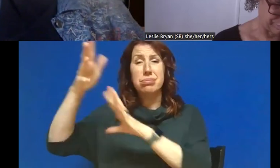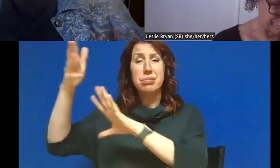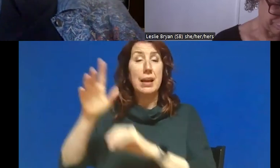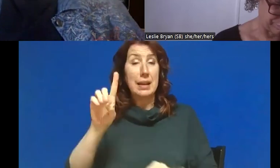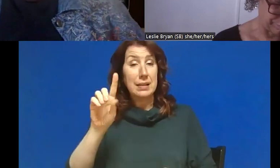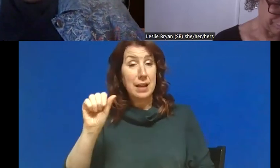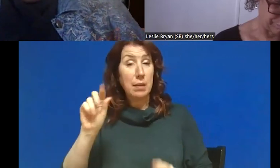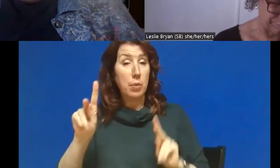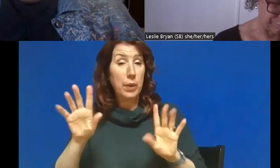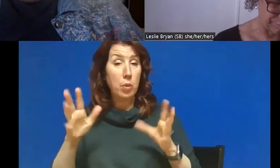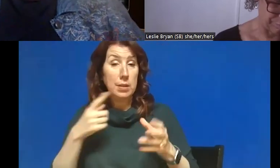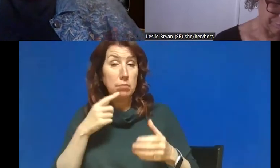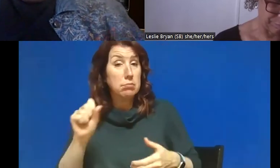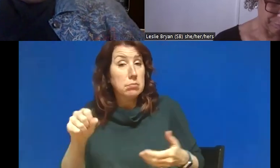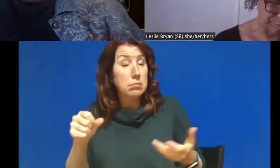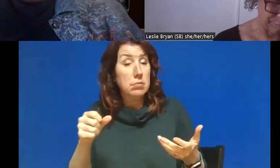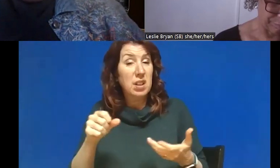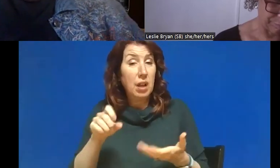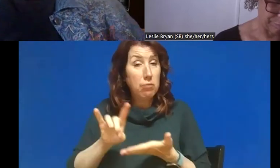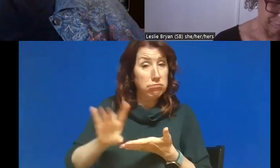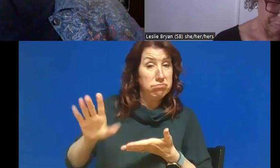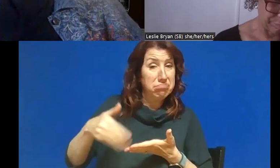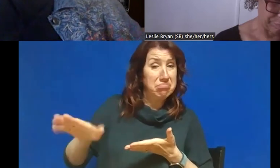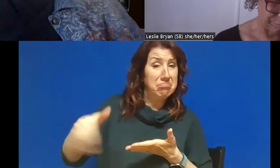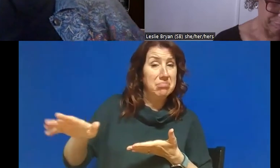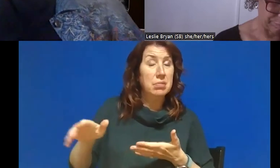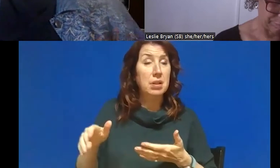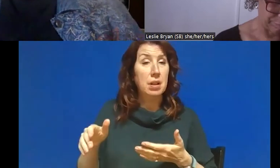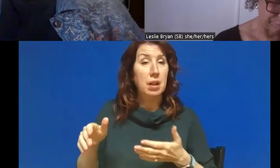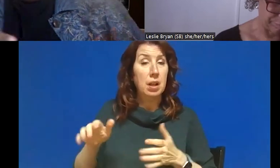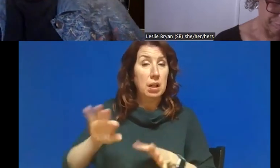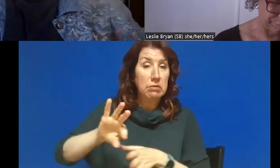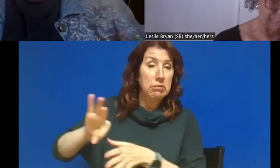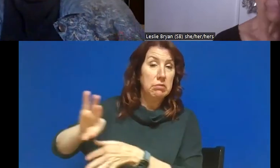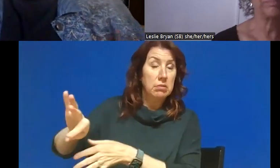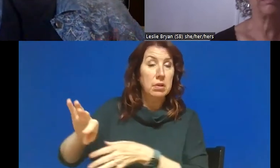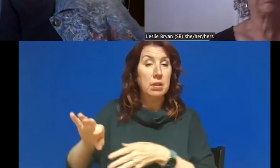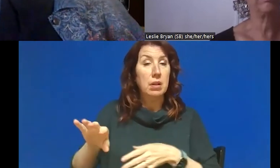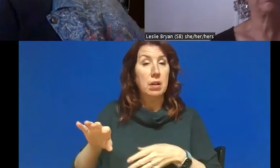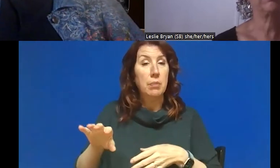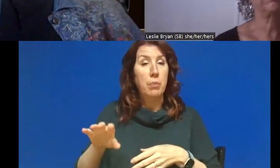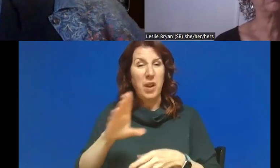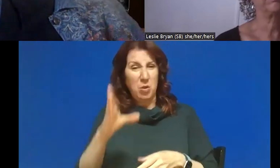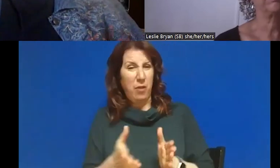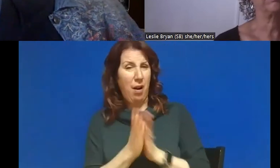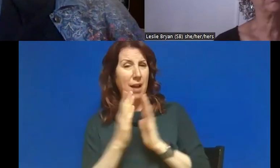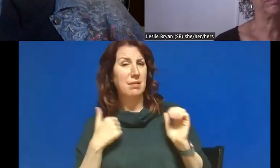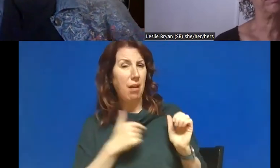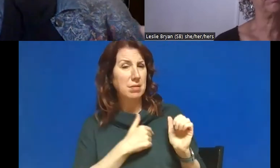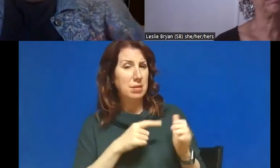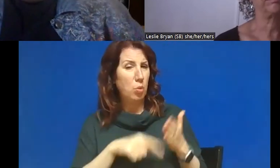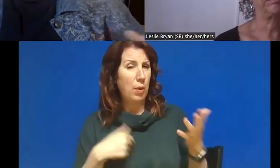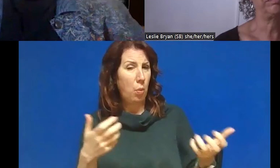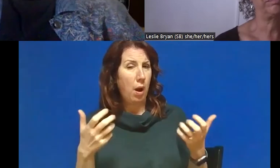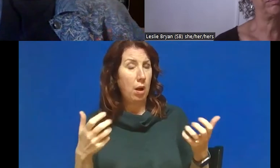just like, shove us in the corner and really kind of move us about as you see fit, but you never ask us about our own lives. But